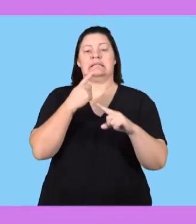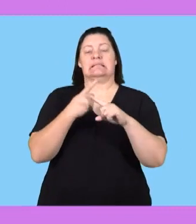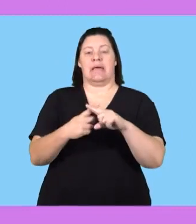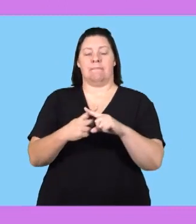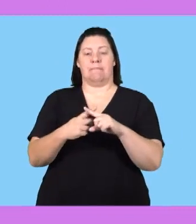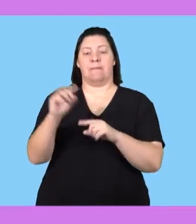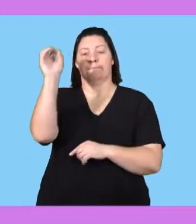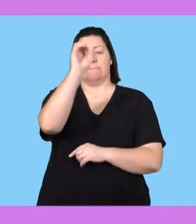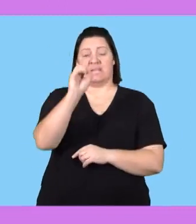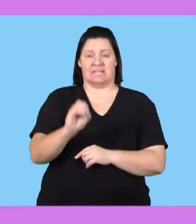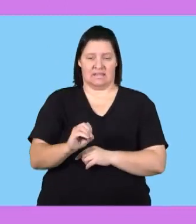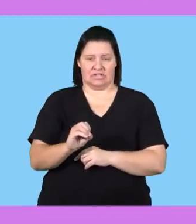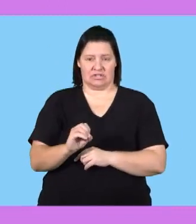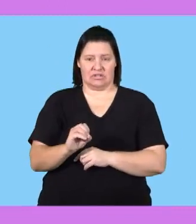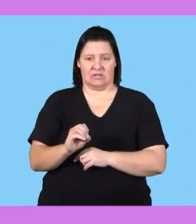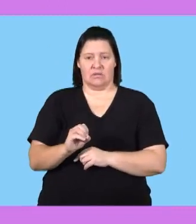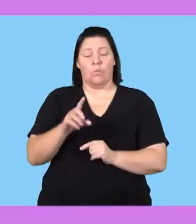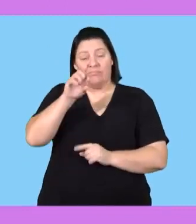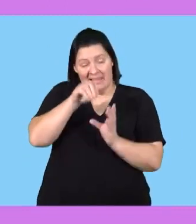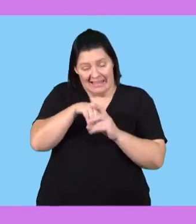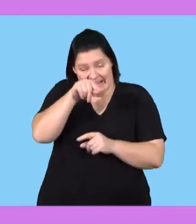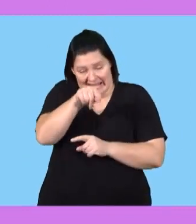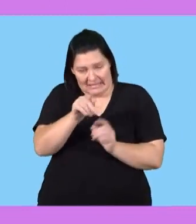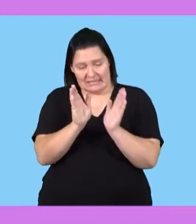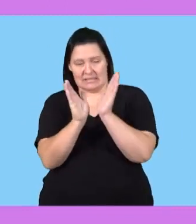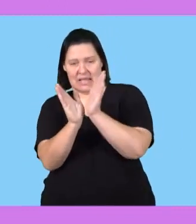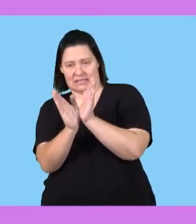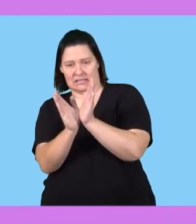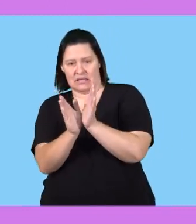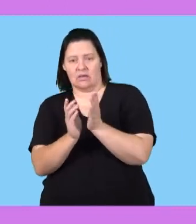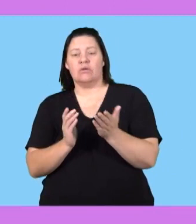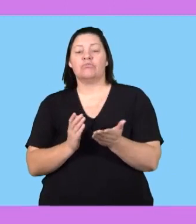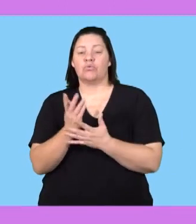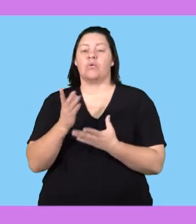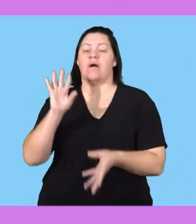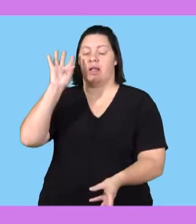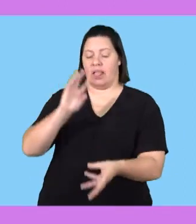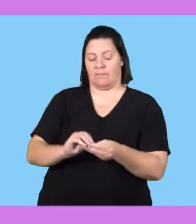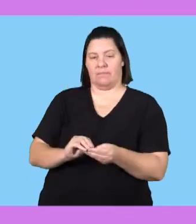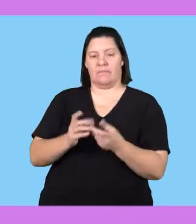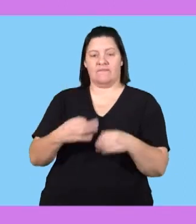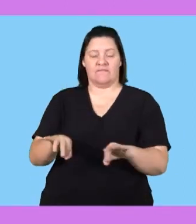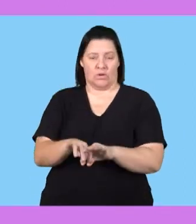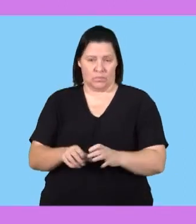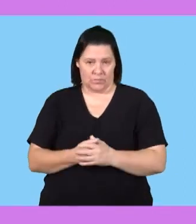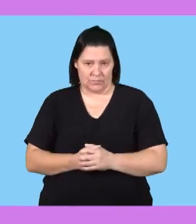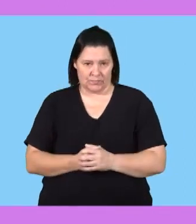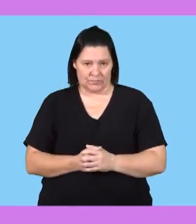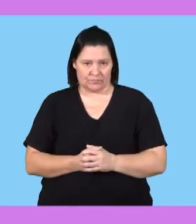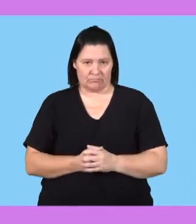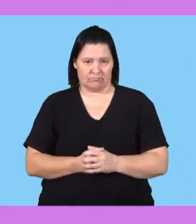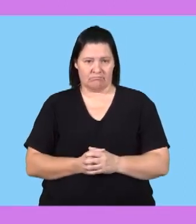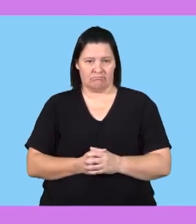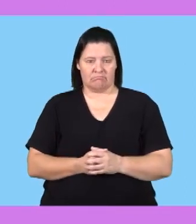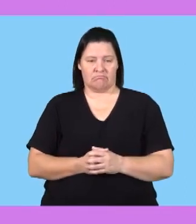we multiply the percentage given in that particular slice by the total value.